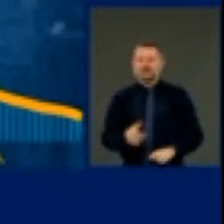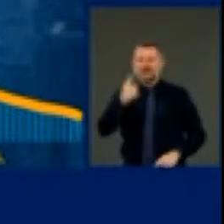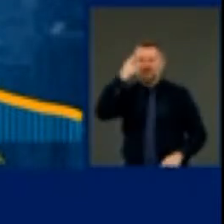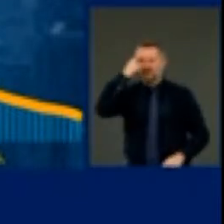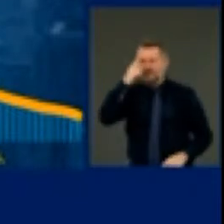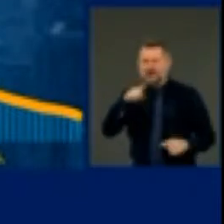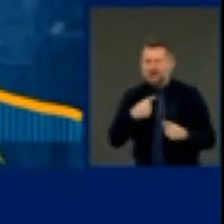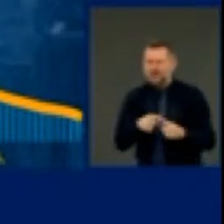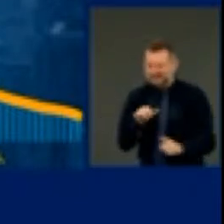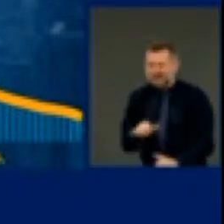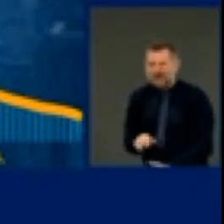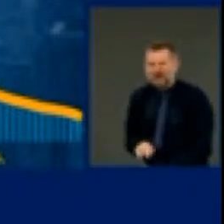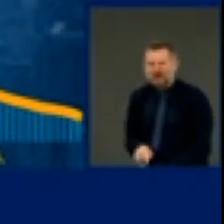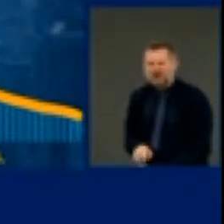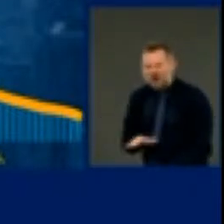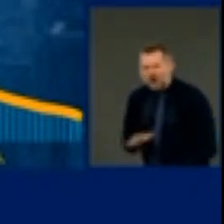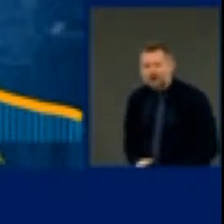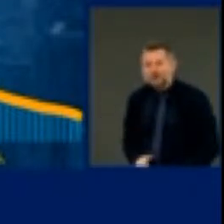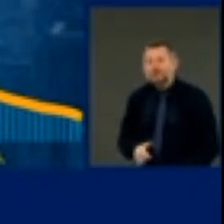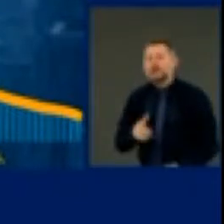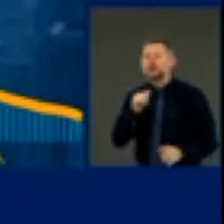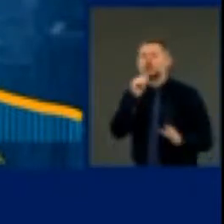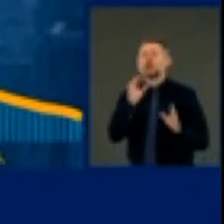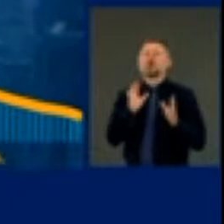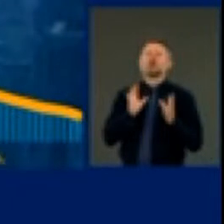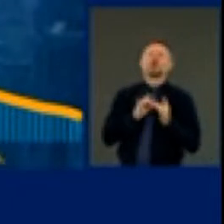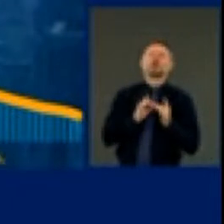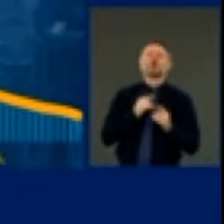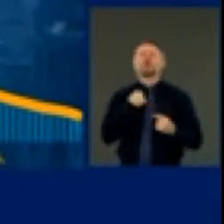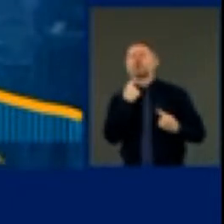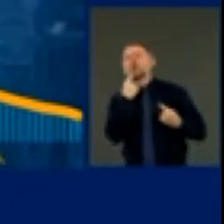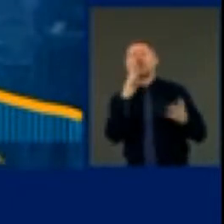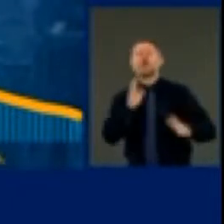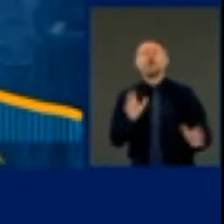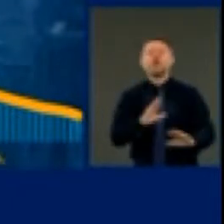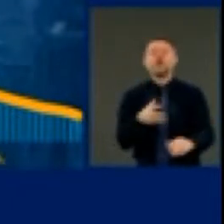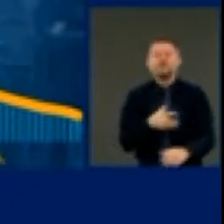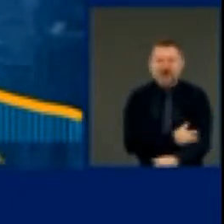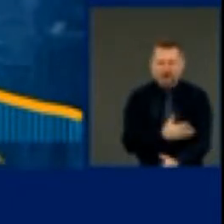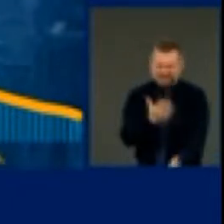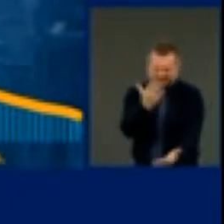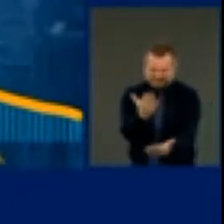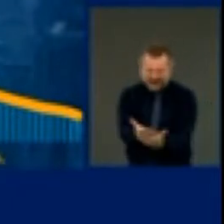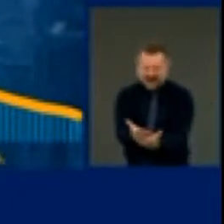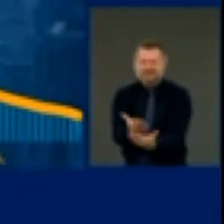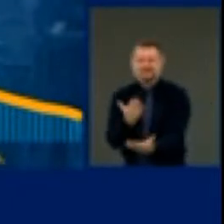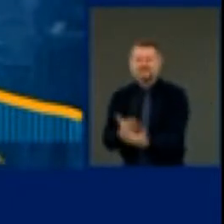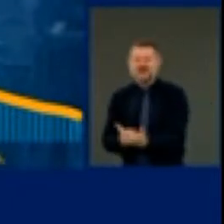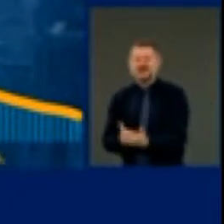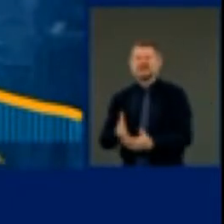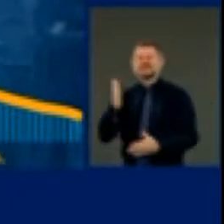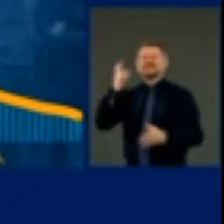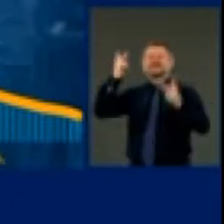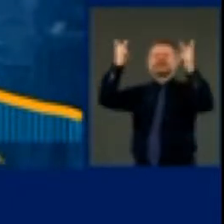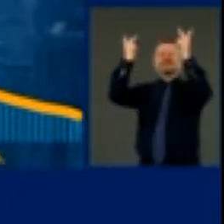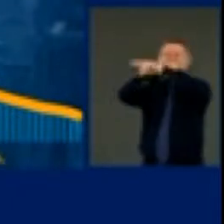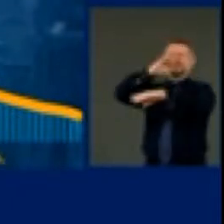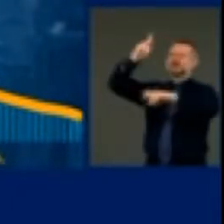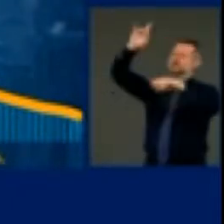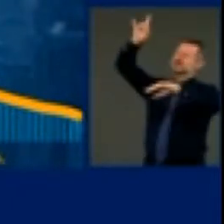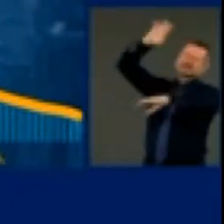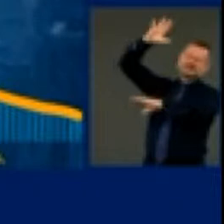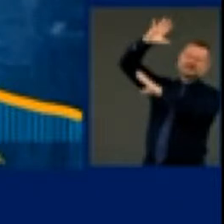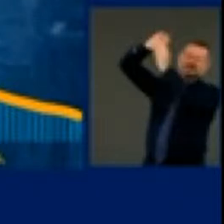minute. Those are not words. Those are powerful facts. We had the worst infection rate. The rate of transmission was